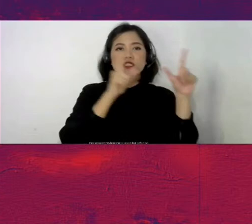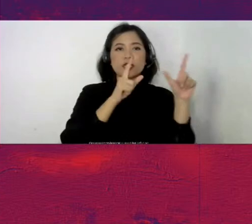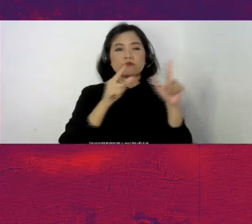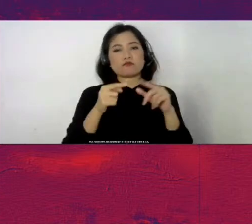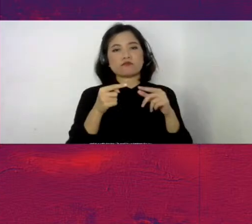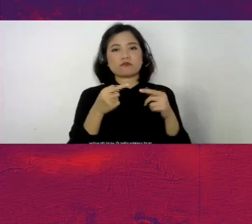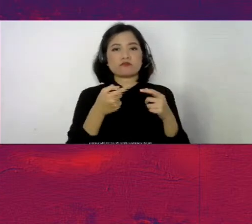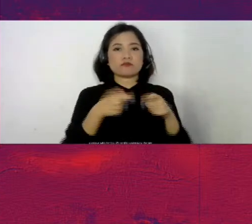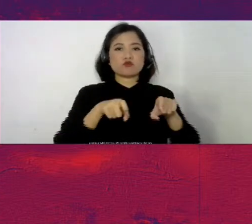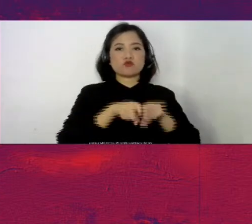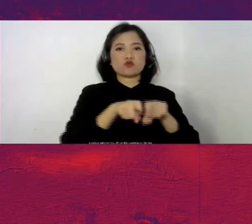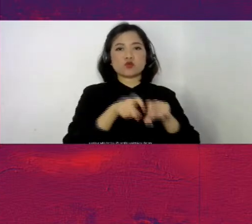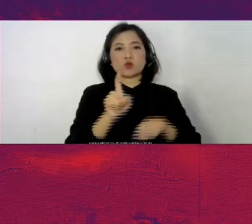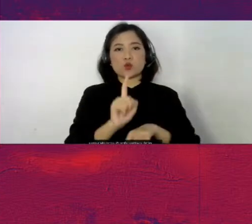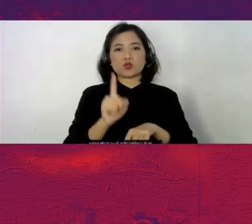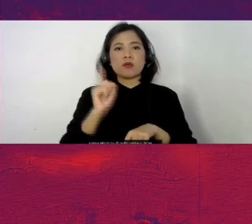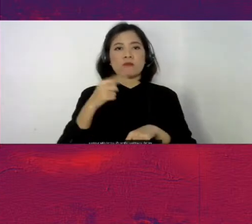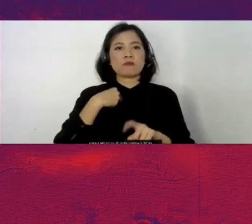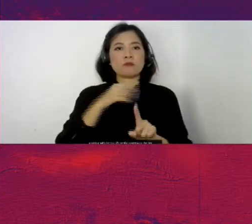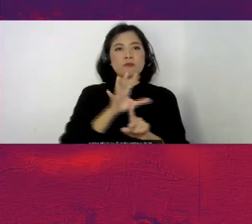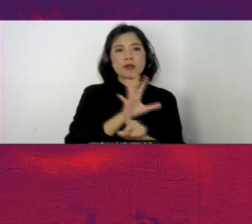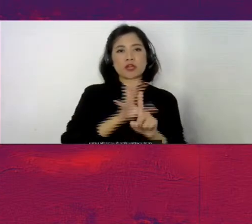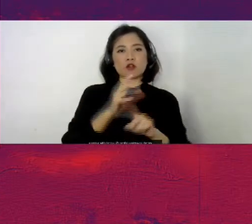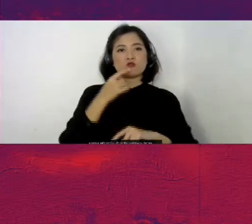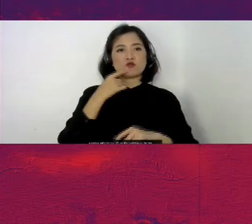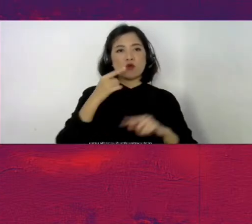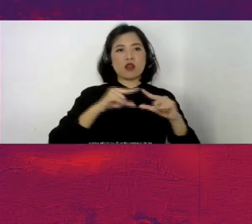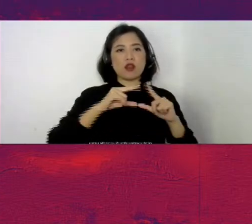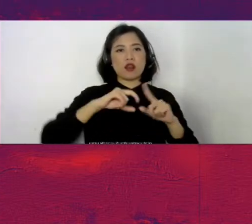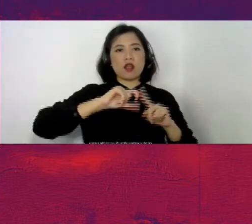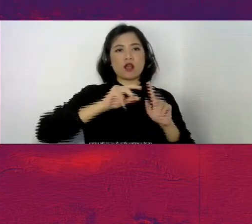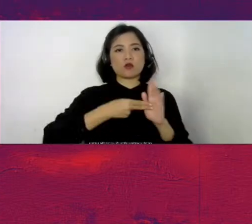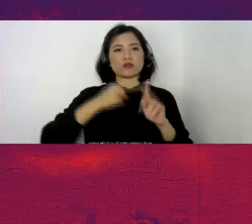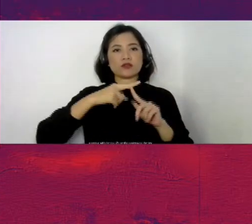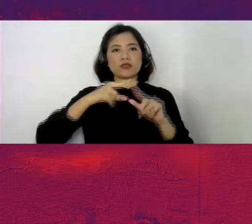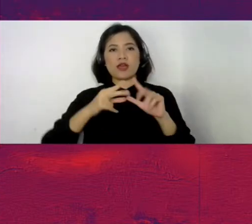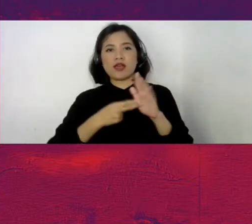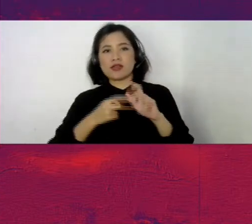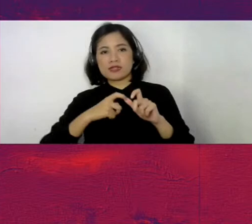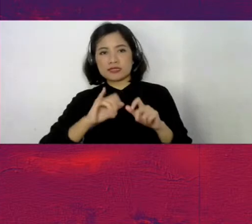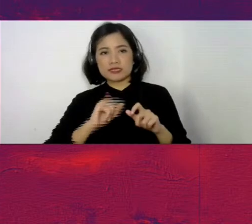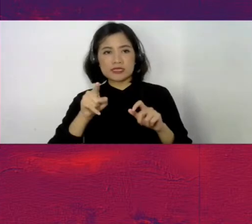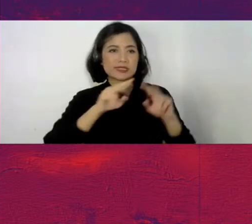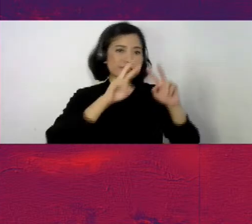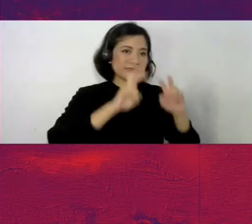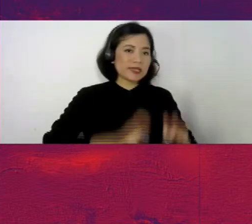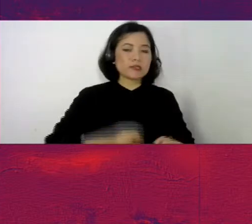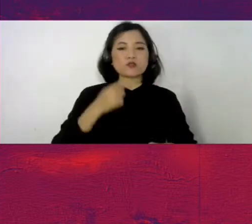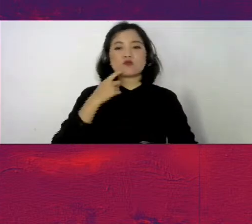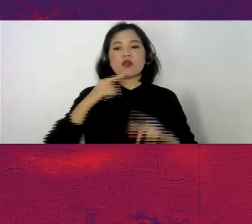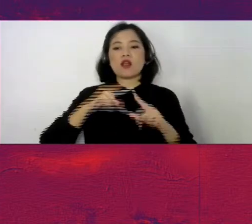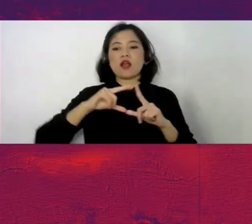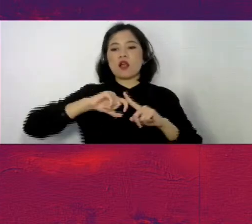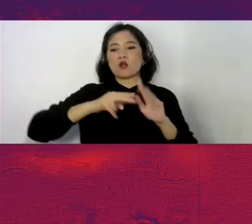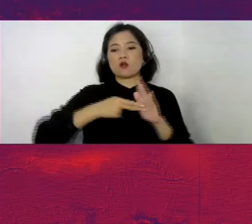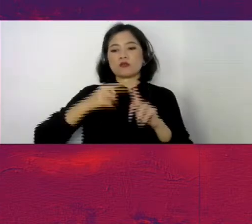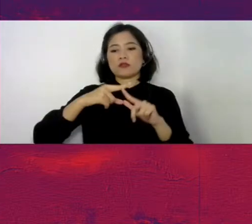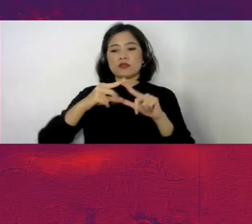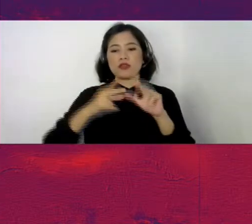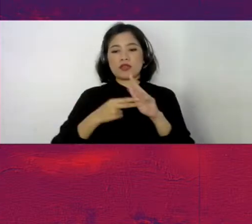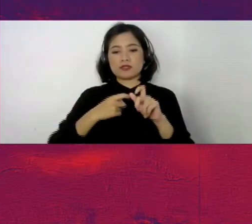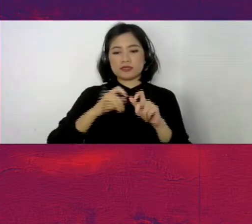especially my research areas is in sustainability accounting and how the impact of the policies